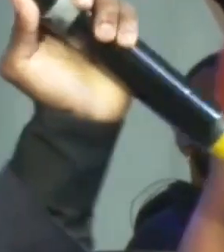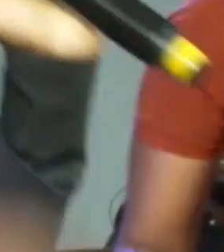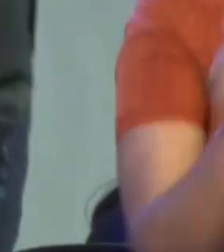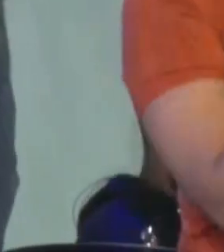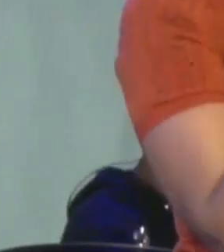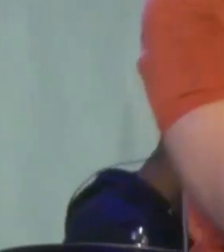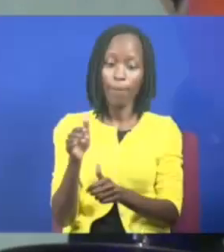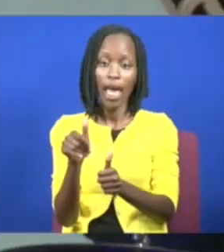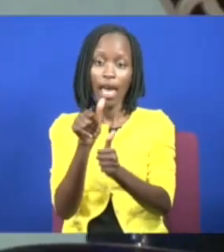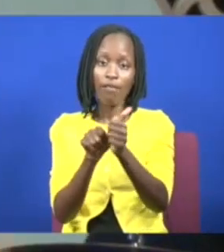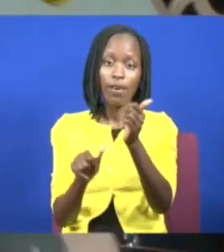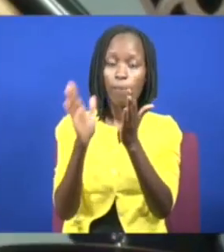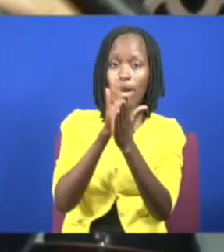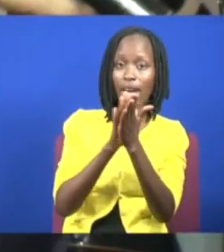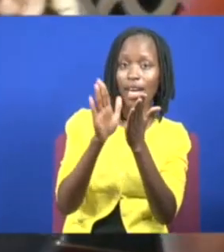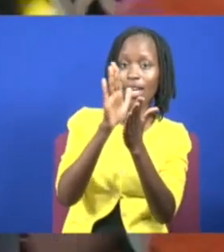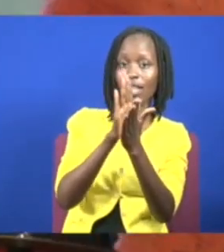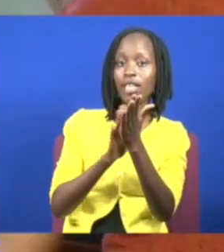Whoa. Say every praise.